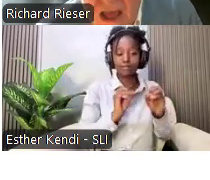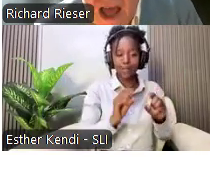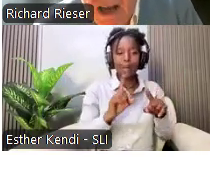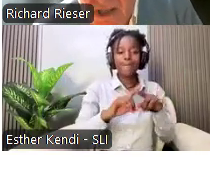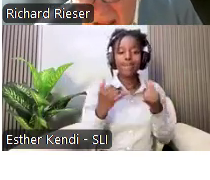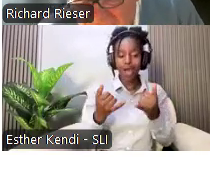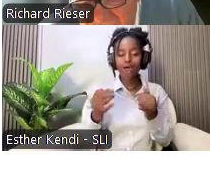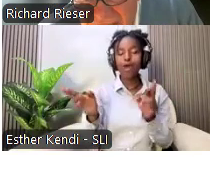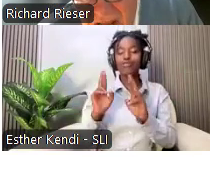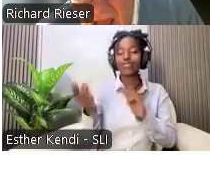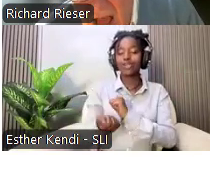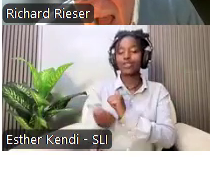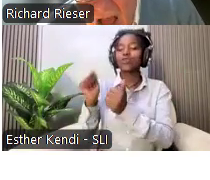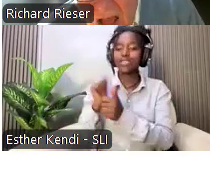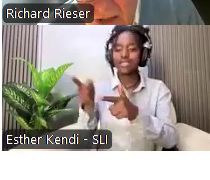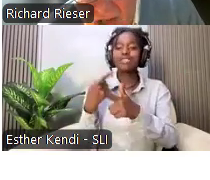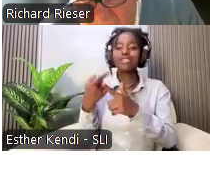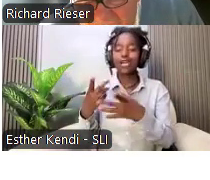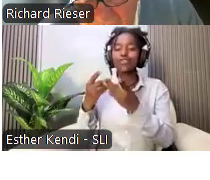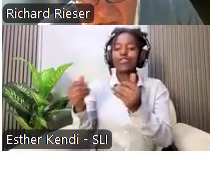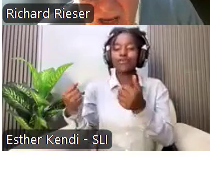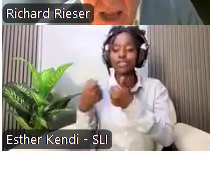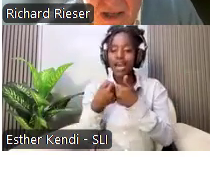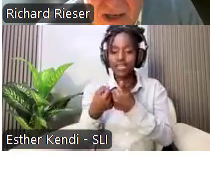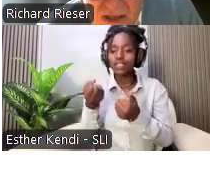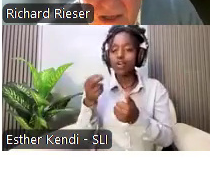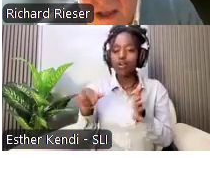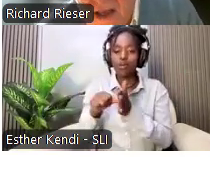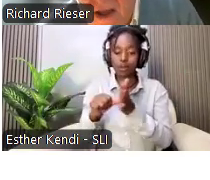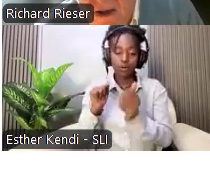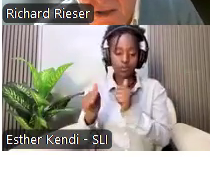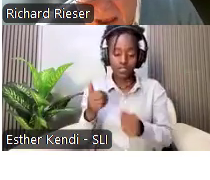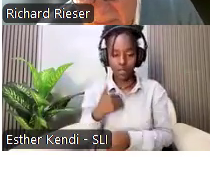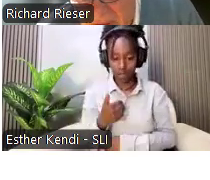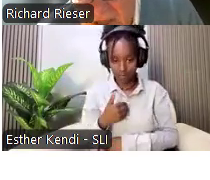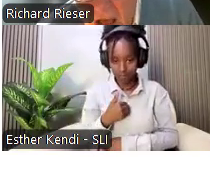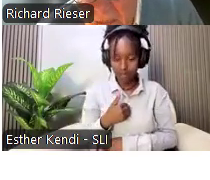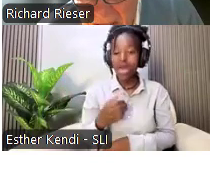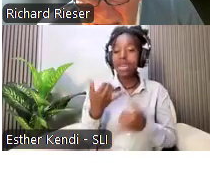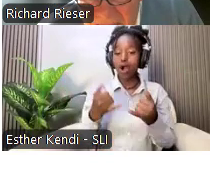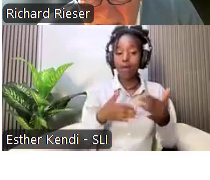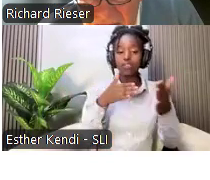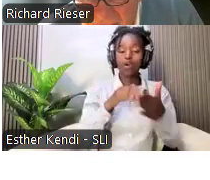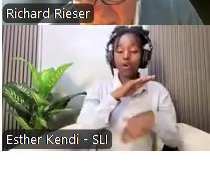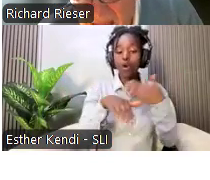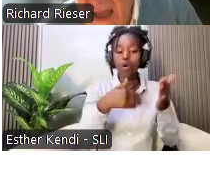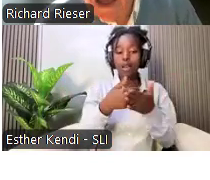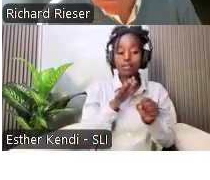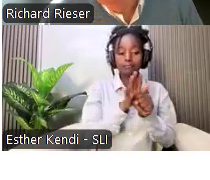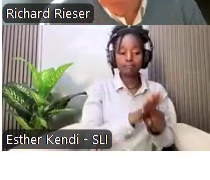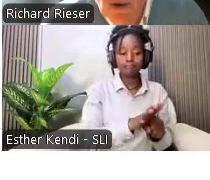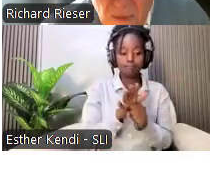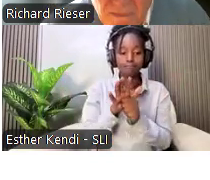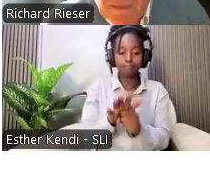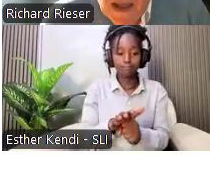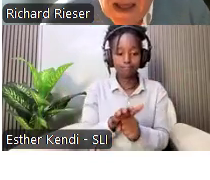convention and challenges discrimination against us, champions our participation